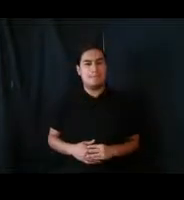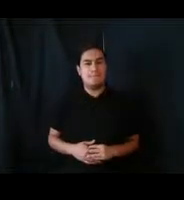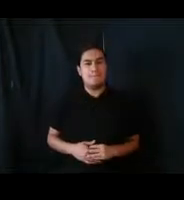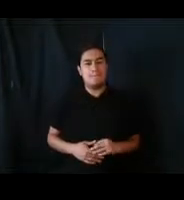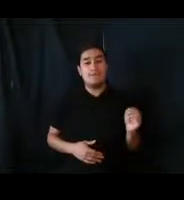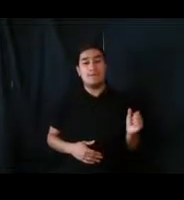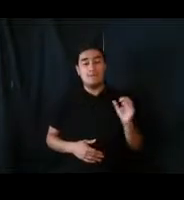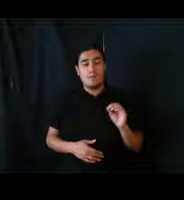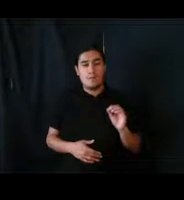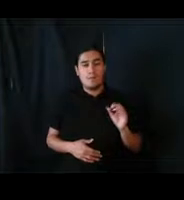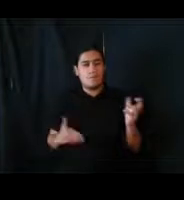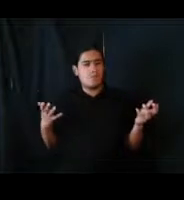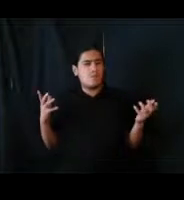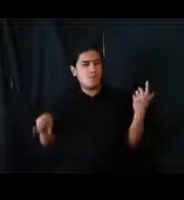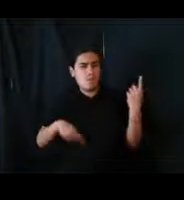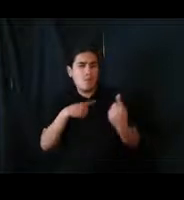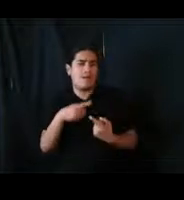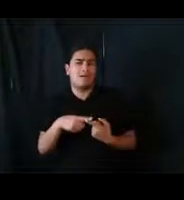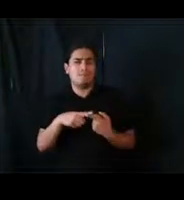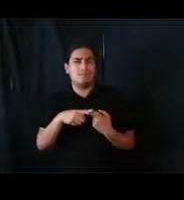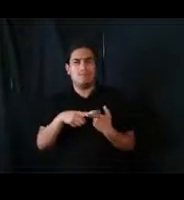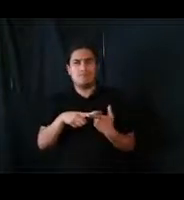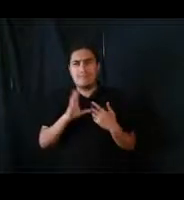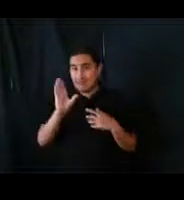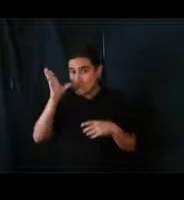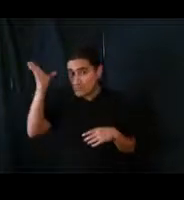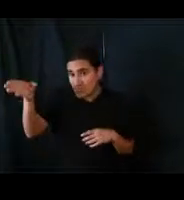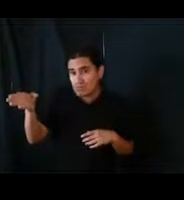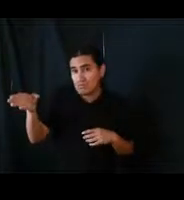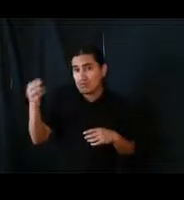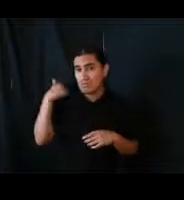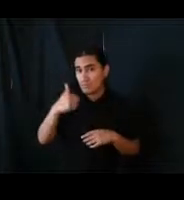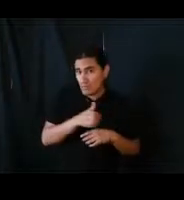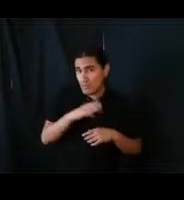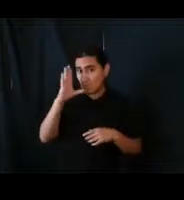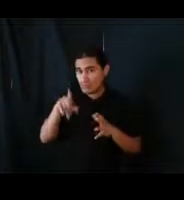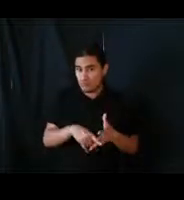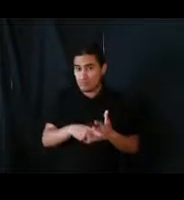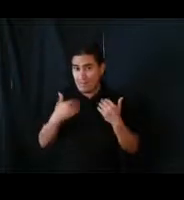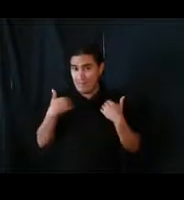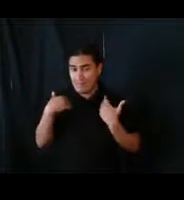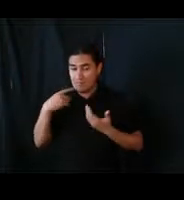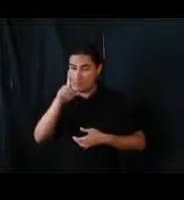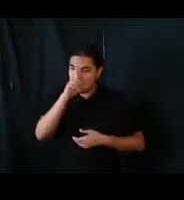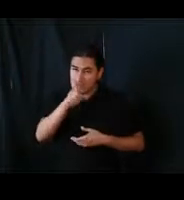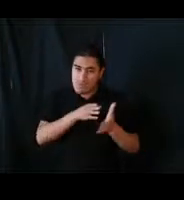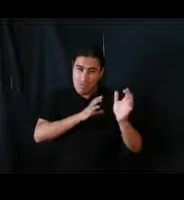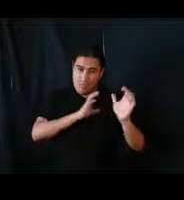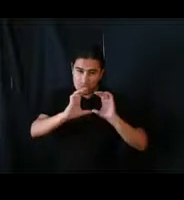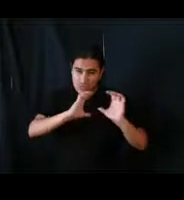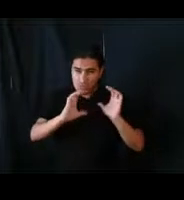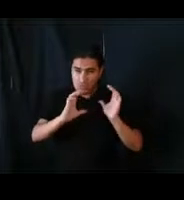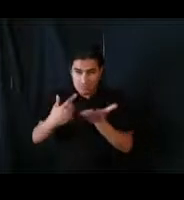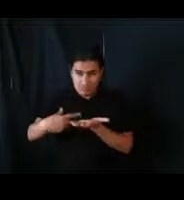and so at what point in time are we going to start having that real conversation